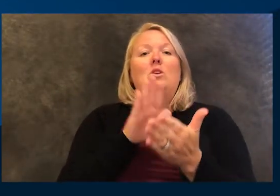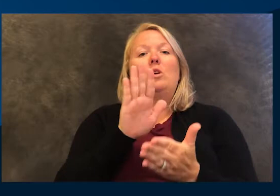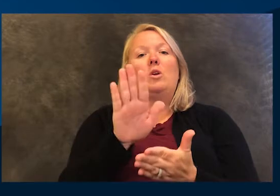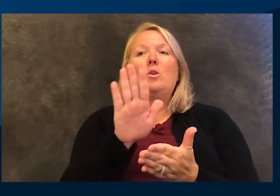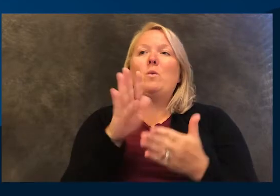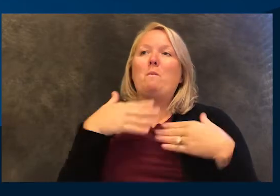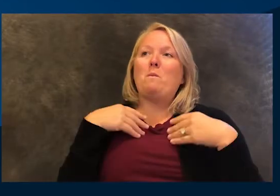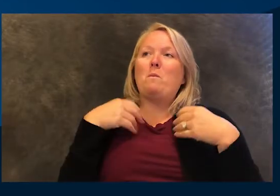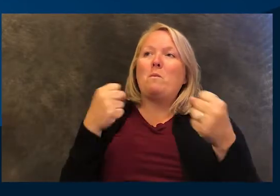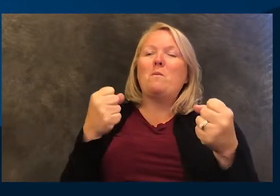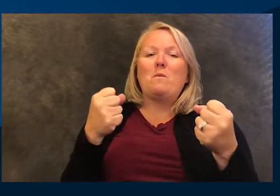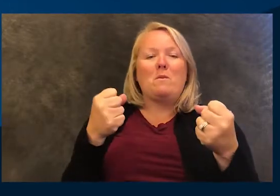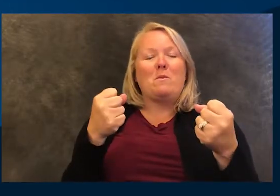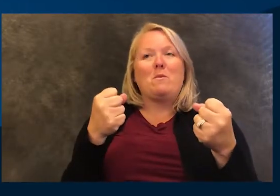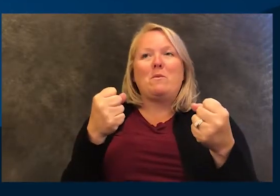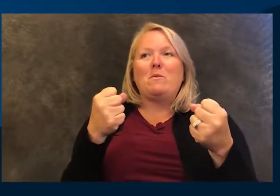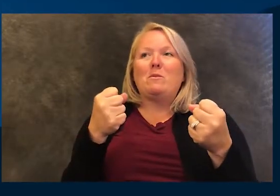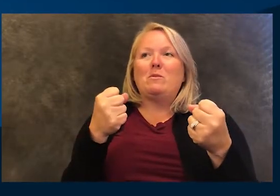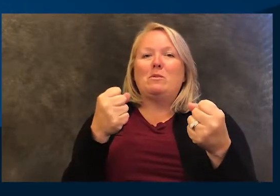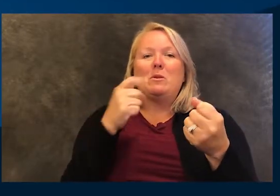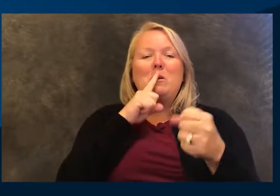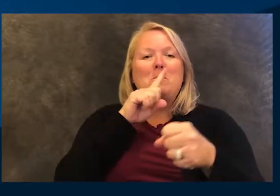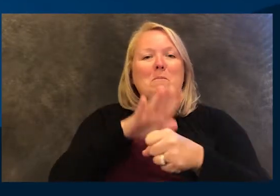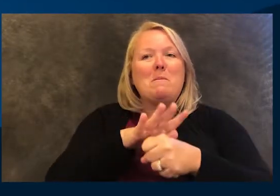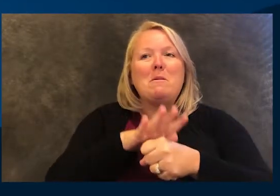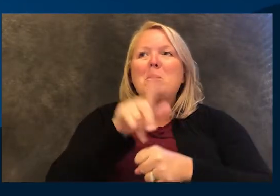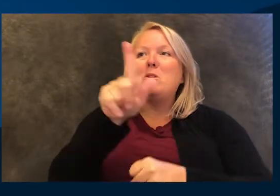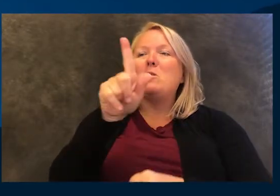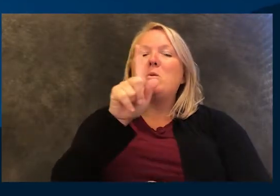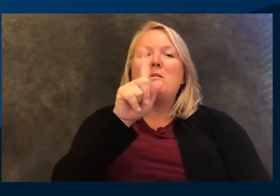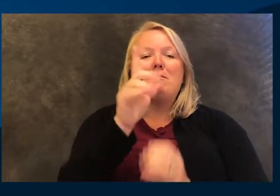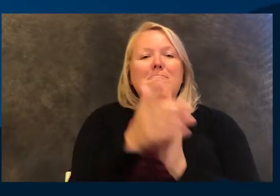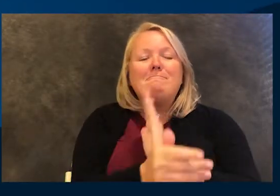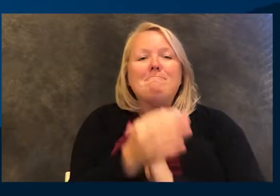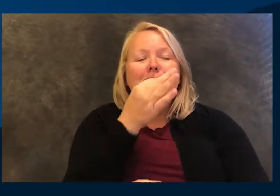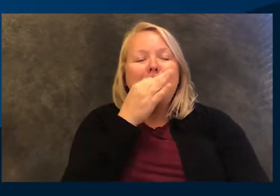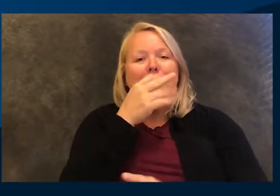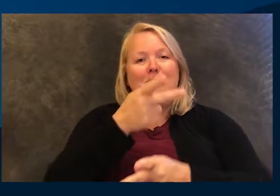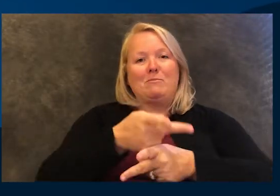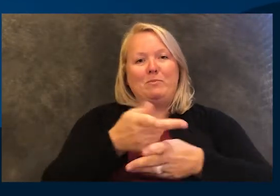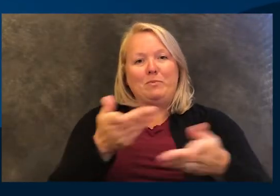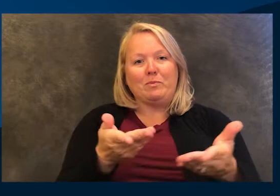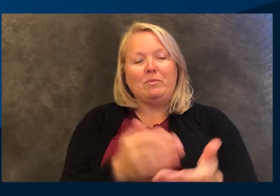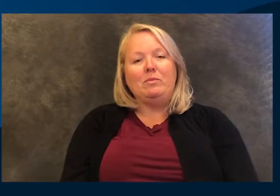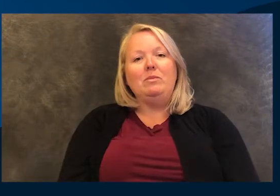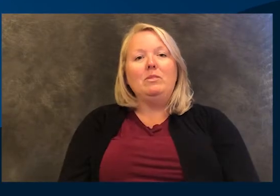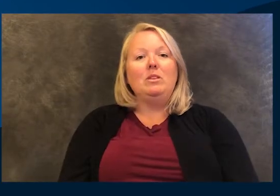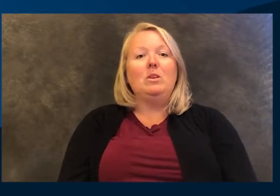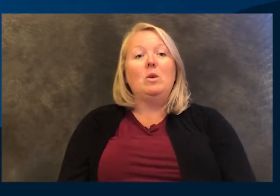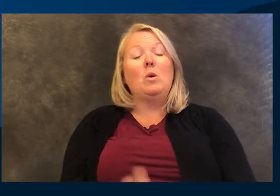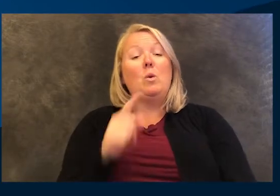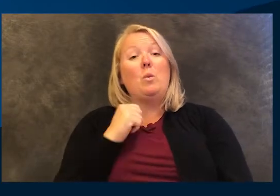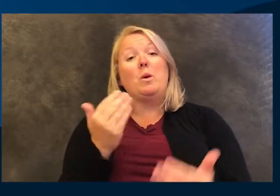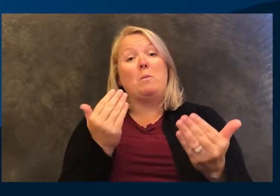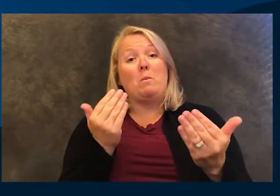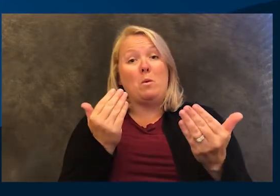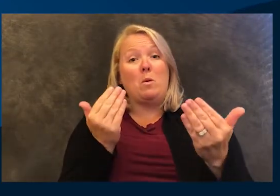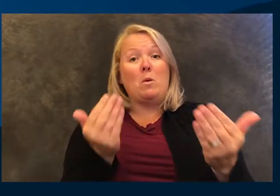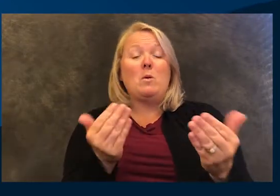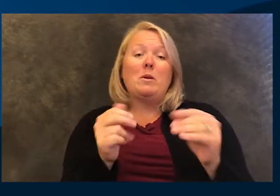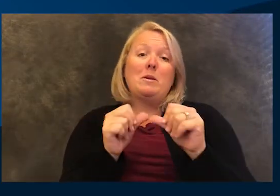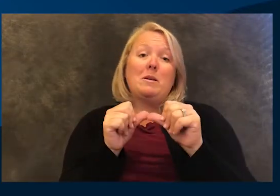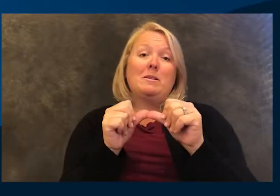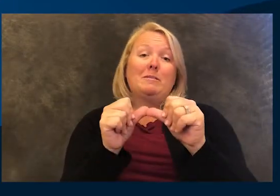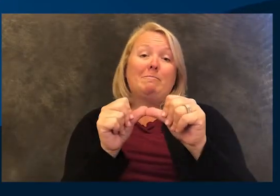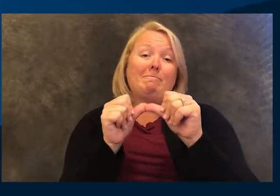resolve, commitment, and your expertise. As we move forward, we will continue to be guided